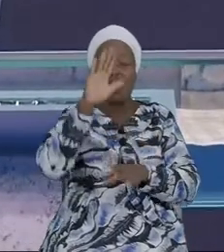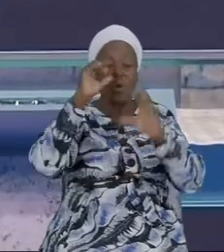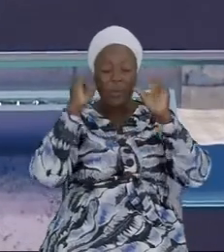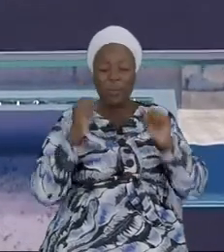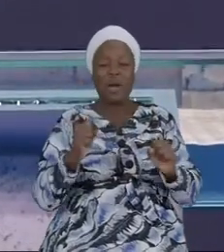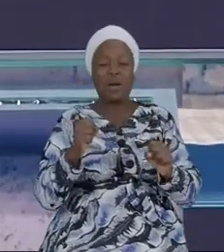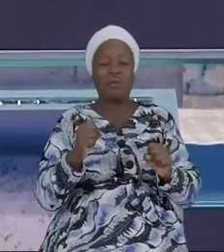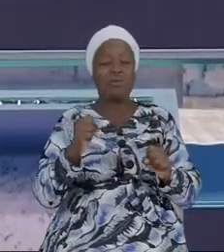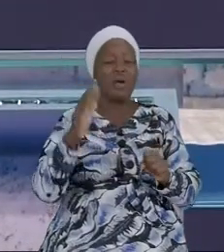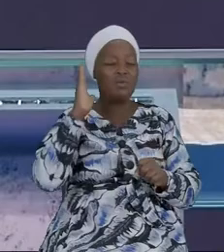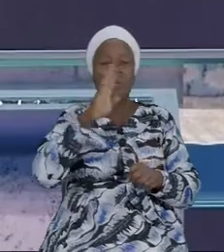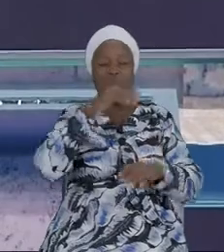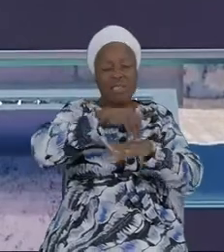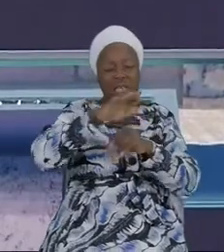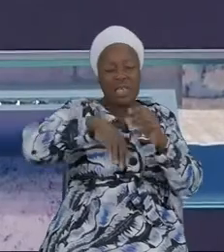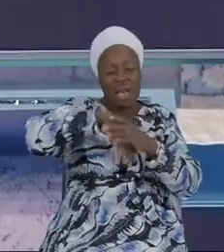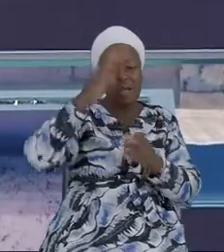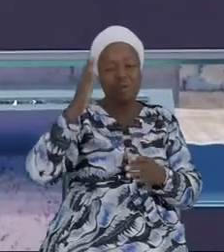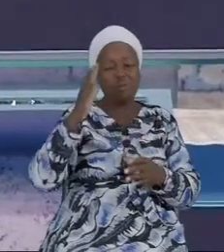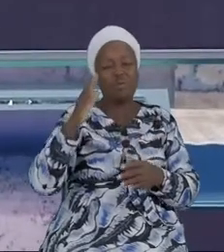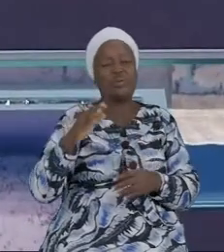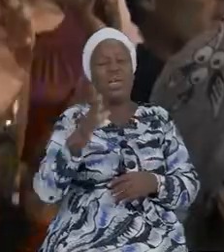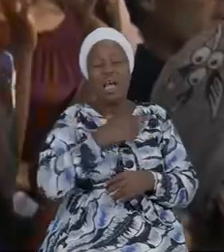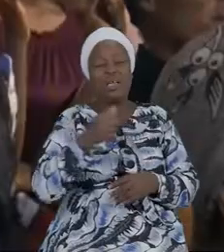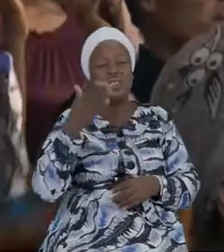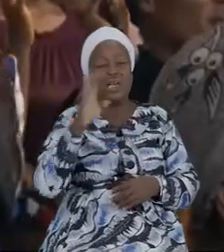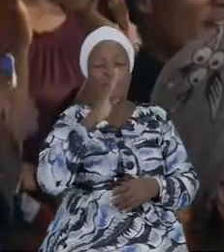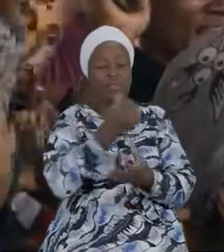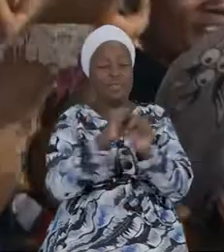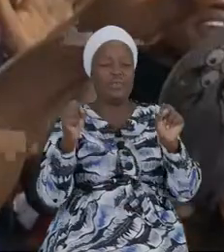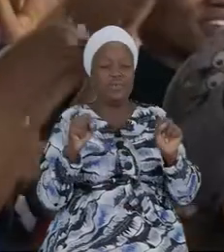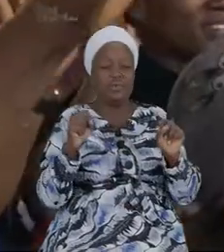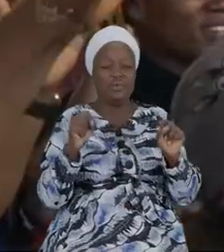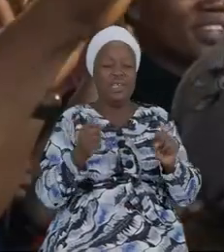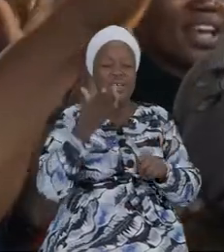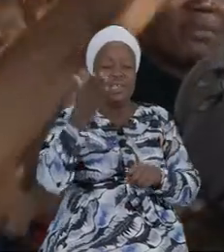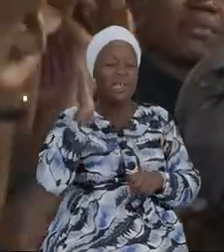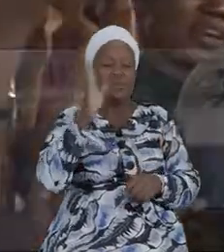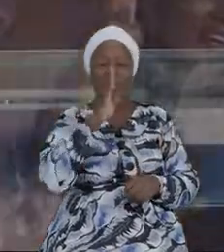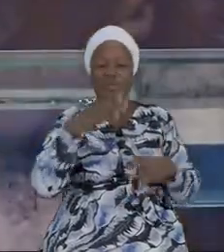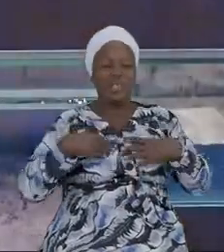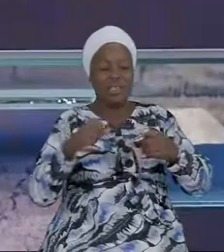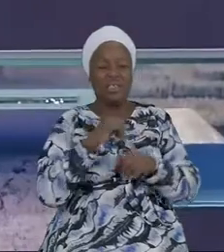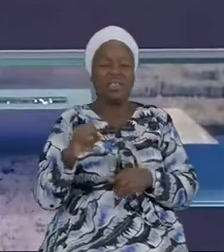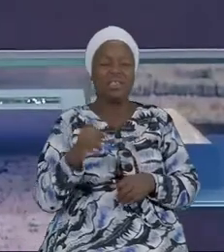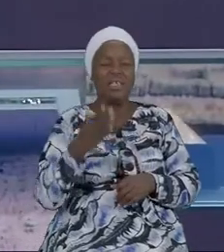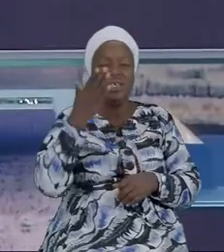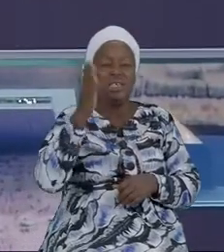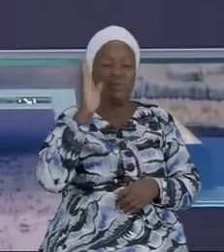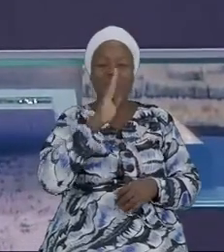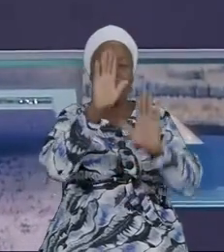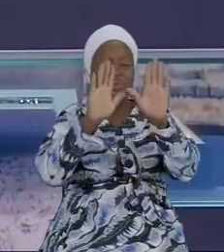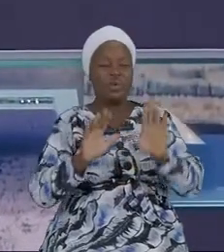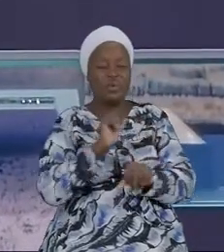power will be sent forth. There will be salvation. There will be healing. There will be